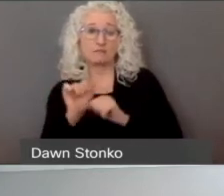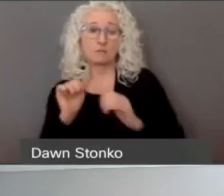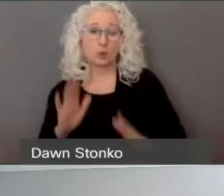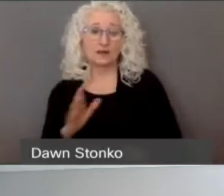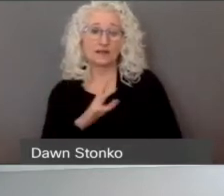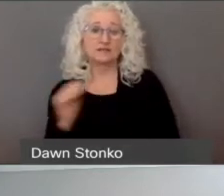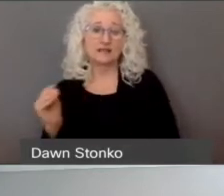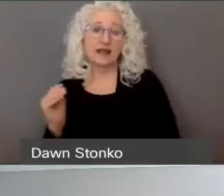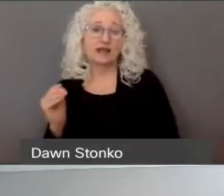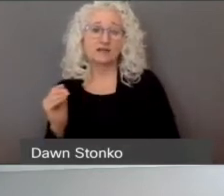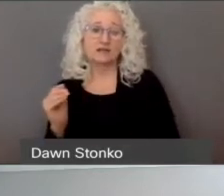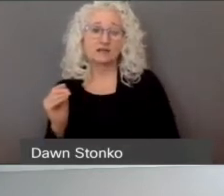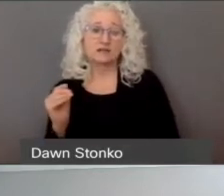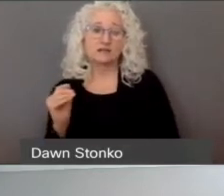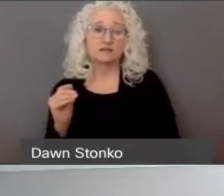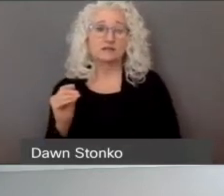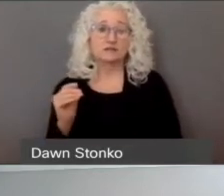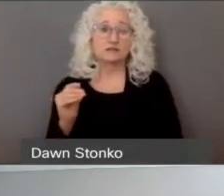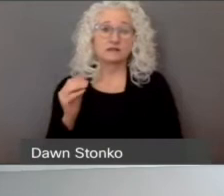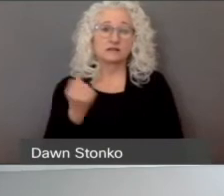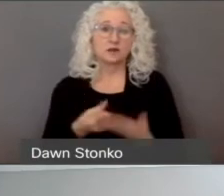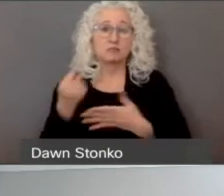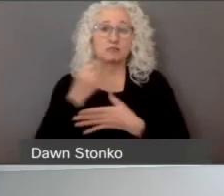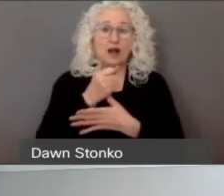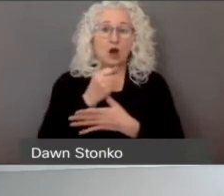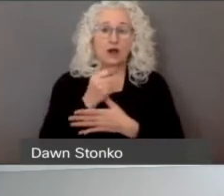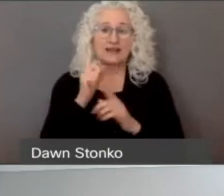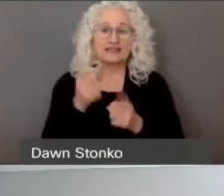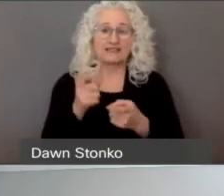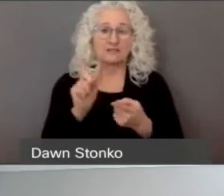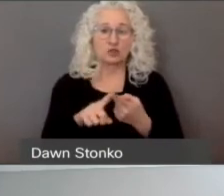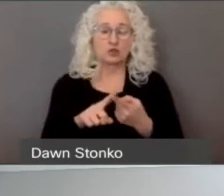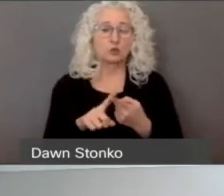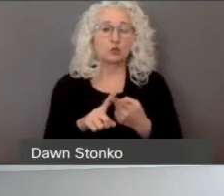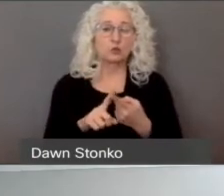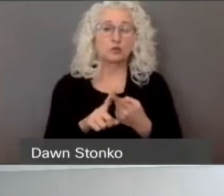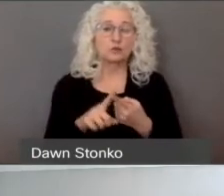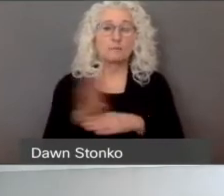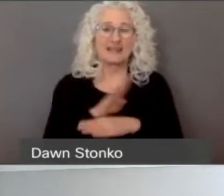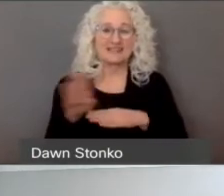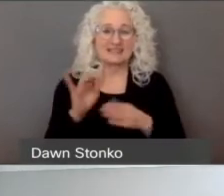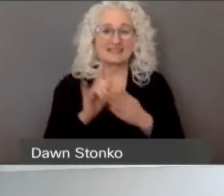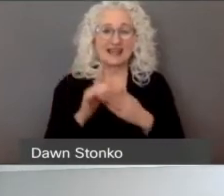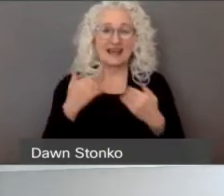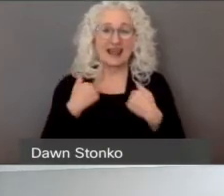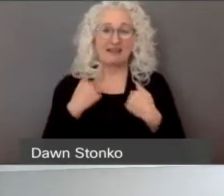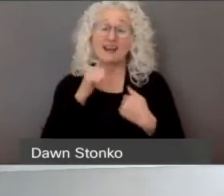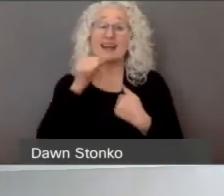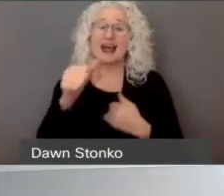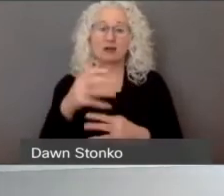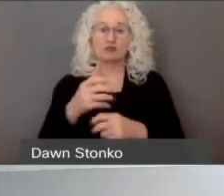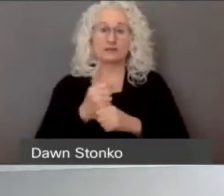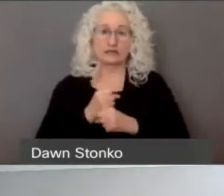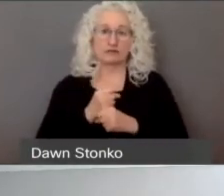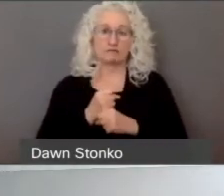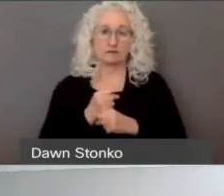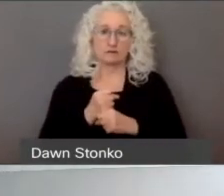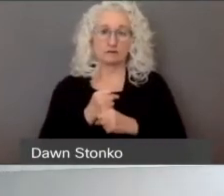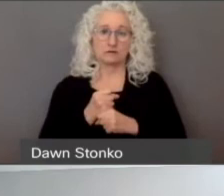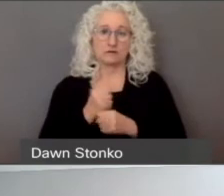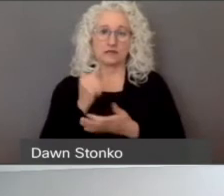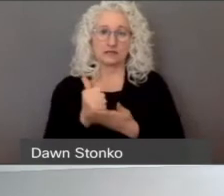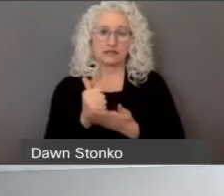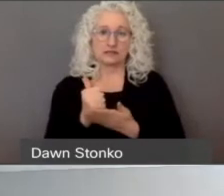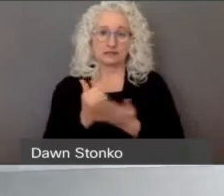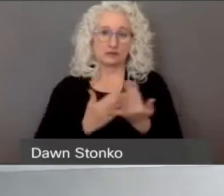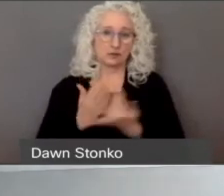and priority goes to businesses that have not received assistance